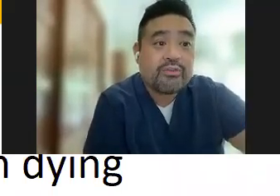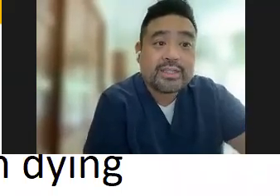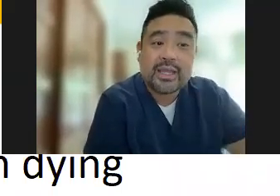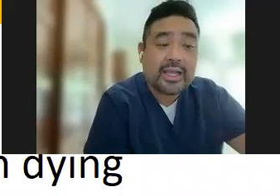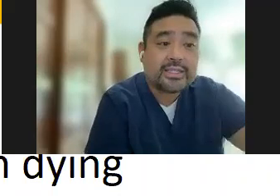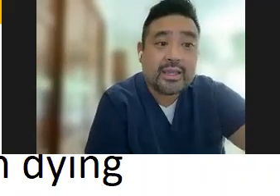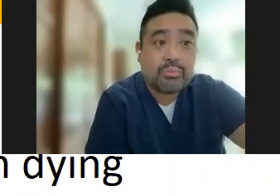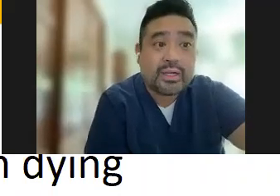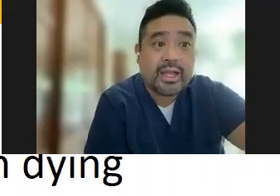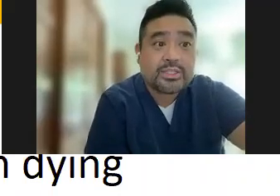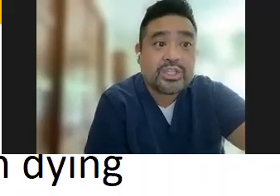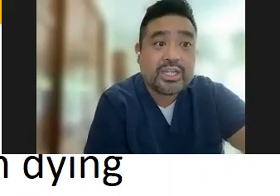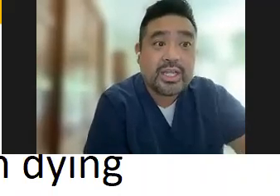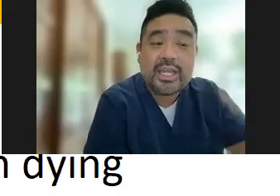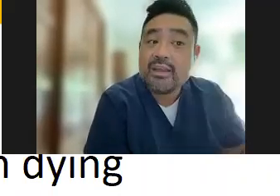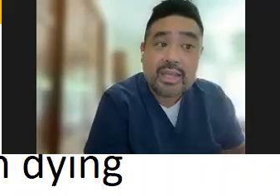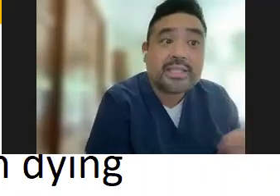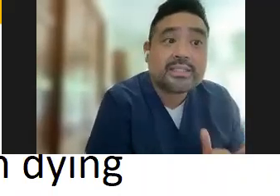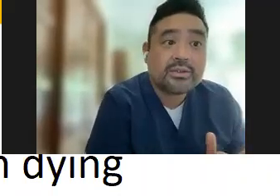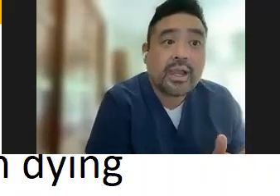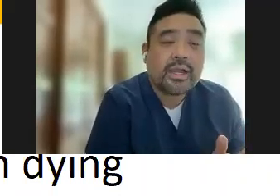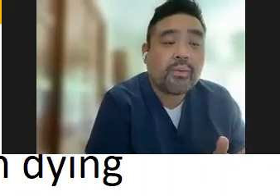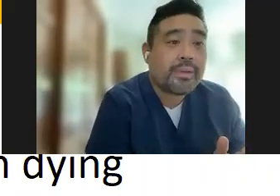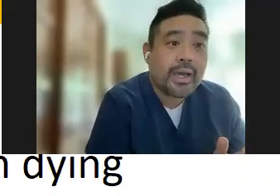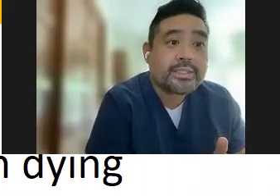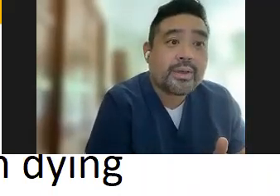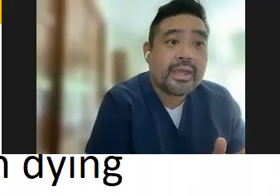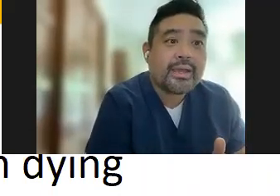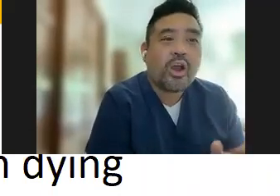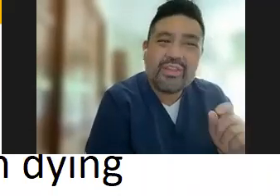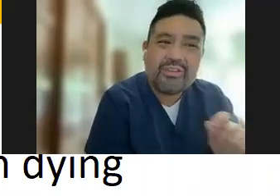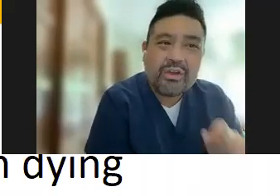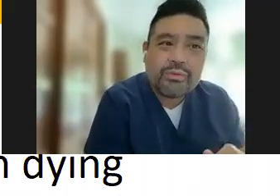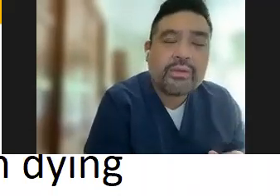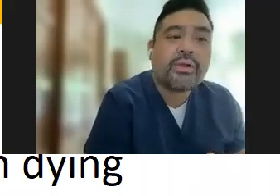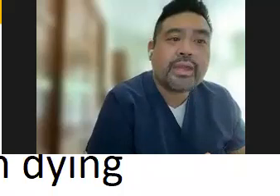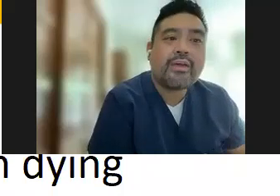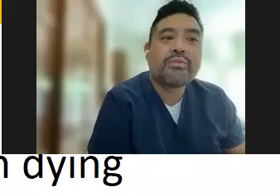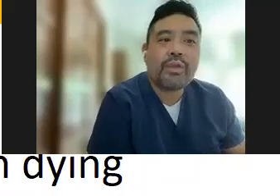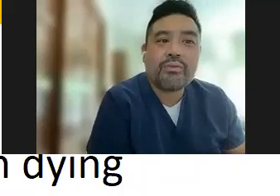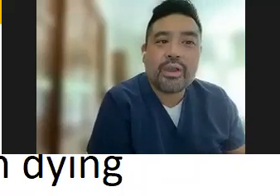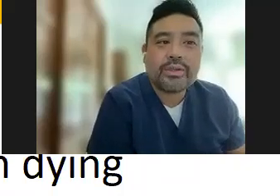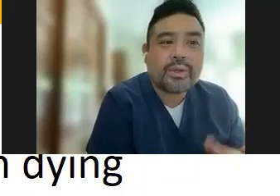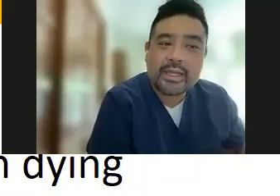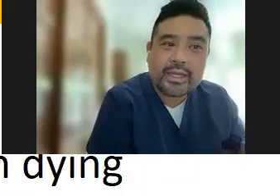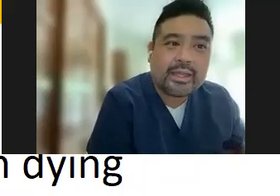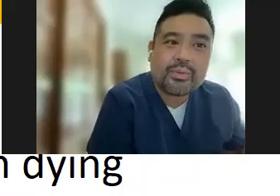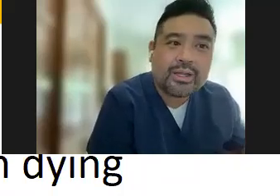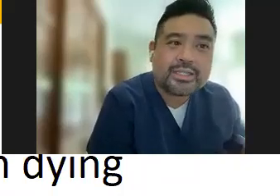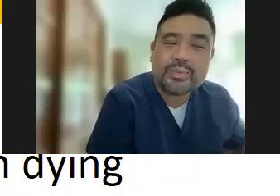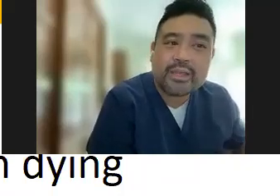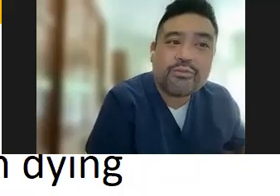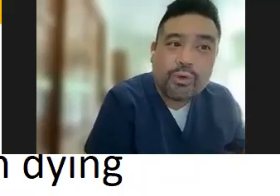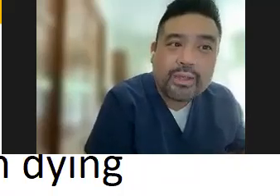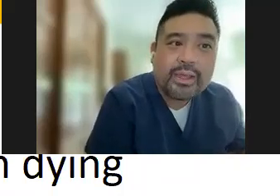rare side effects? Like I said, like blood clots with J&J? Yes, right? I want to be honest about that. Are they very rare though? They have been very rare. So I think again, like